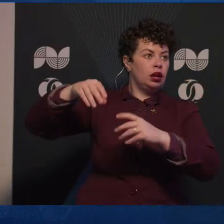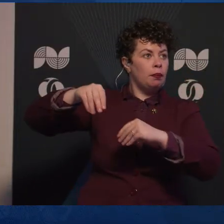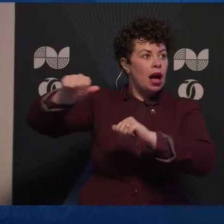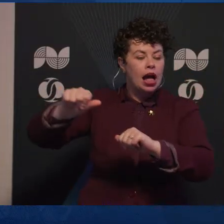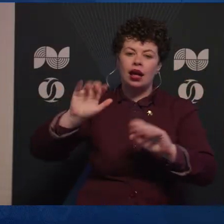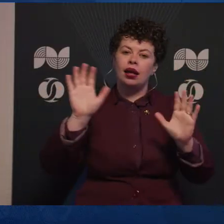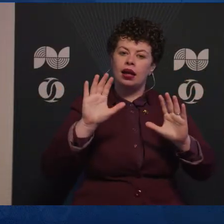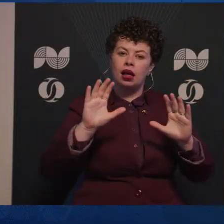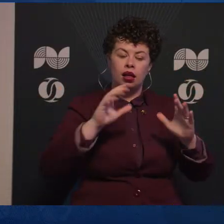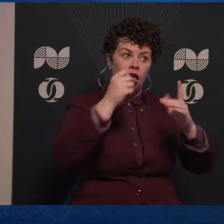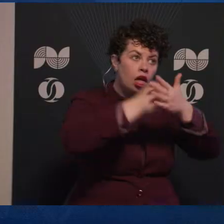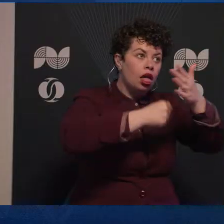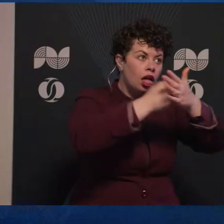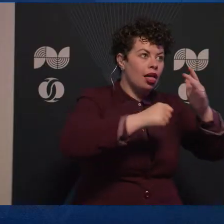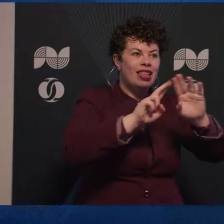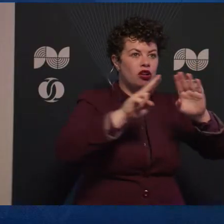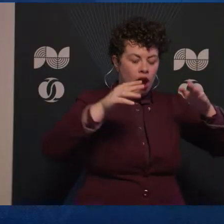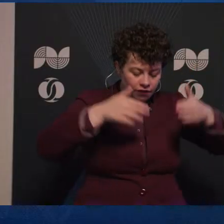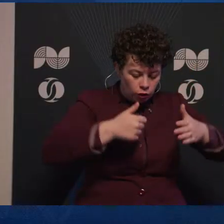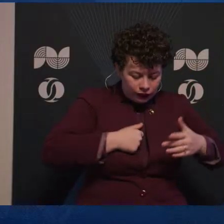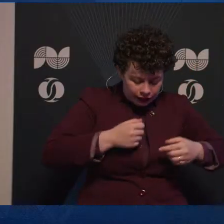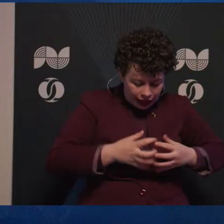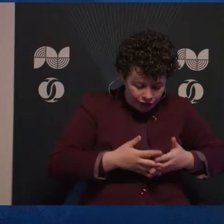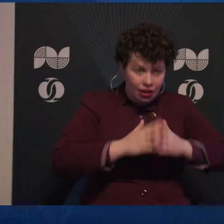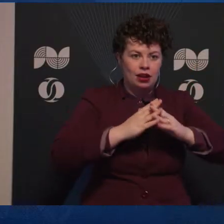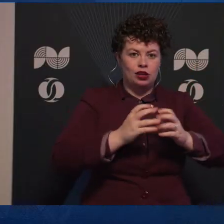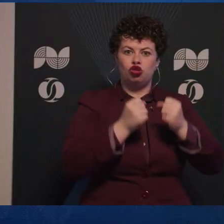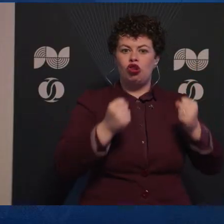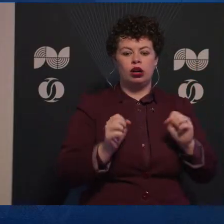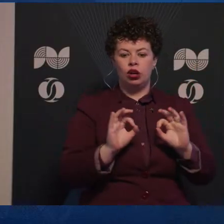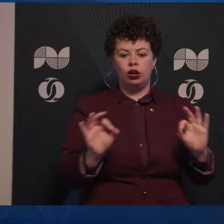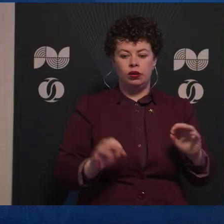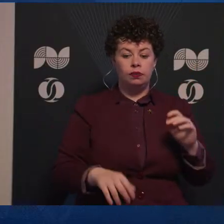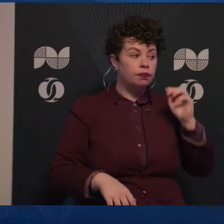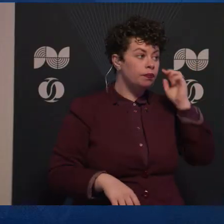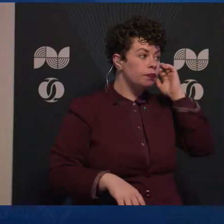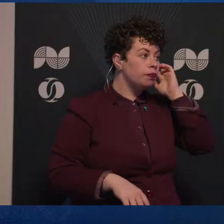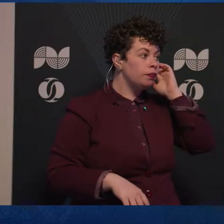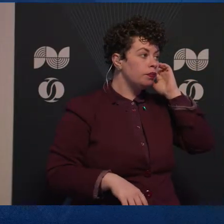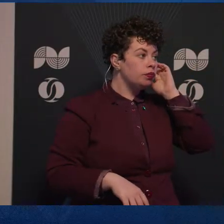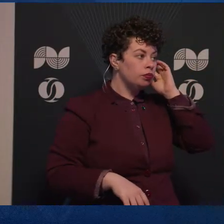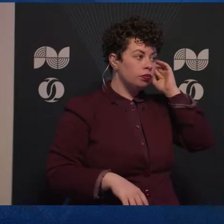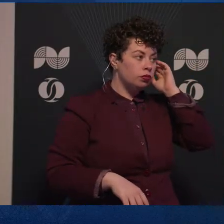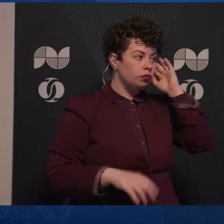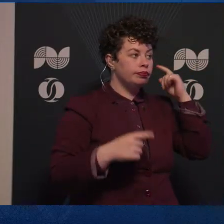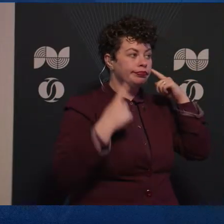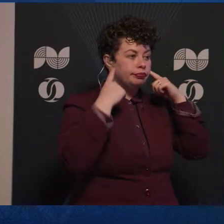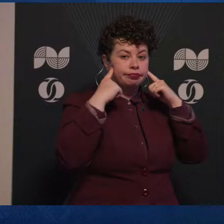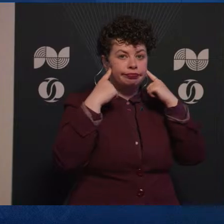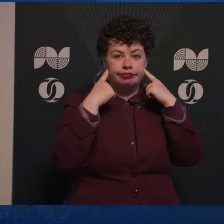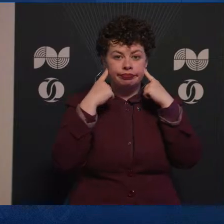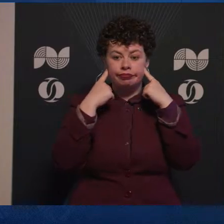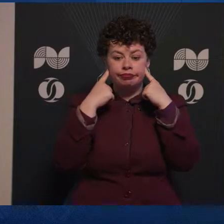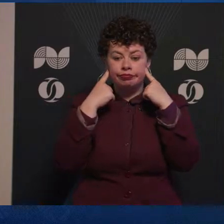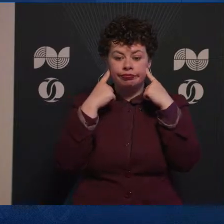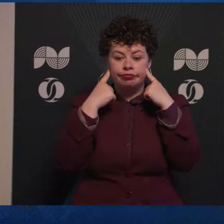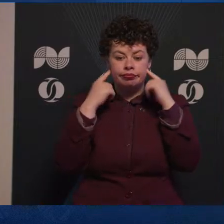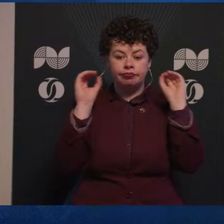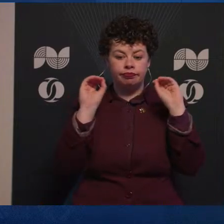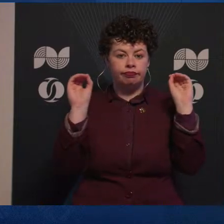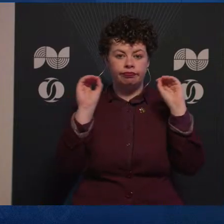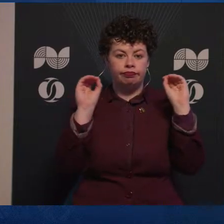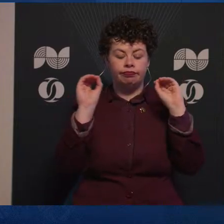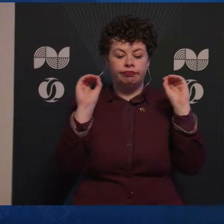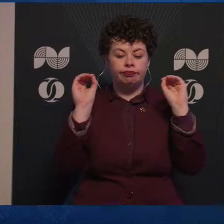focus on becoming better. Okay. In a fragmented world, is that still going to be possible? I mean, in a world that is